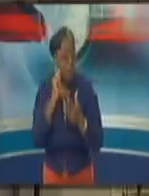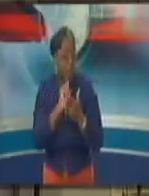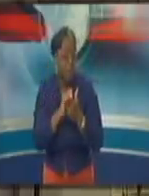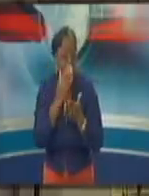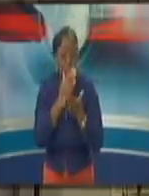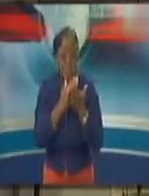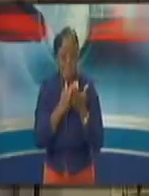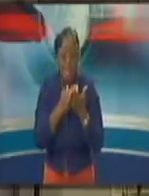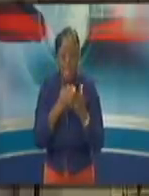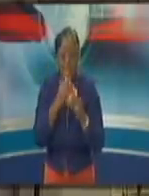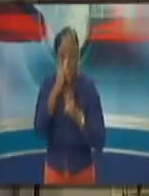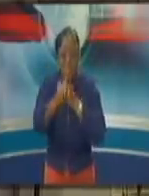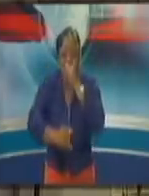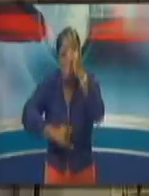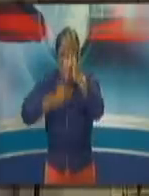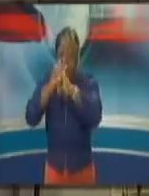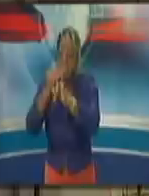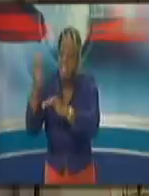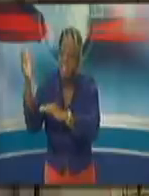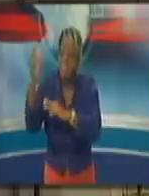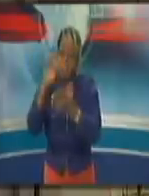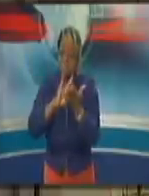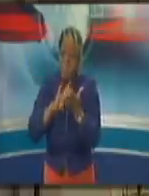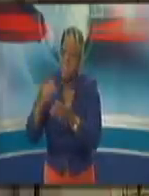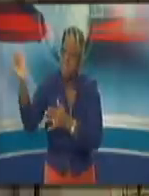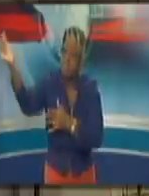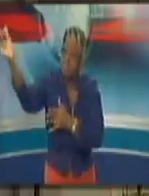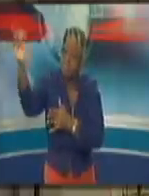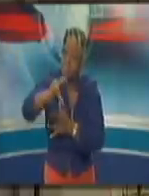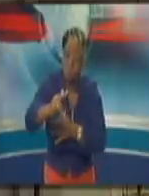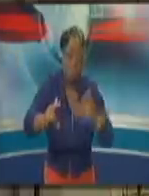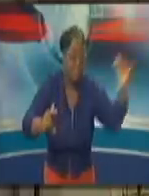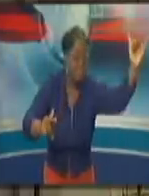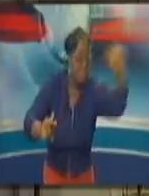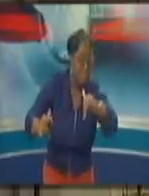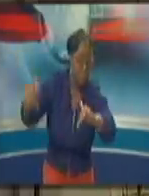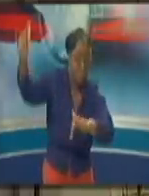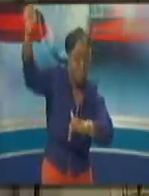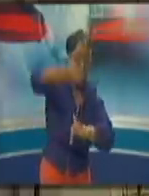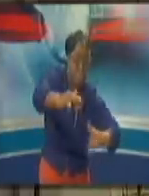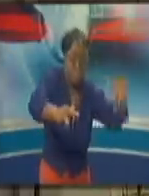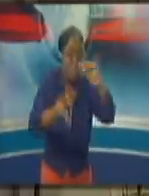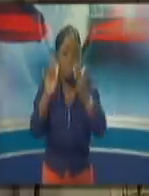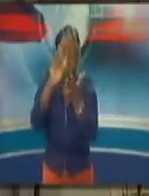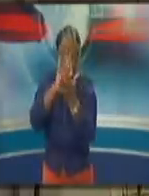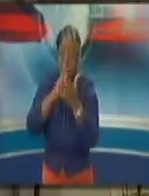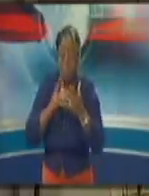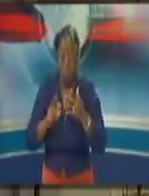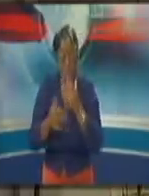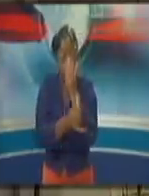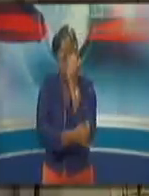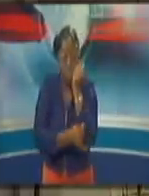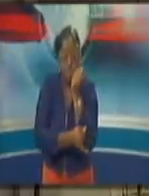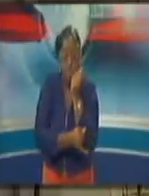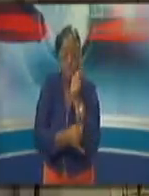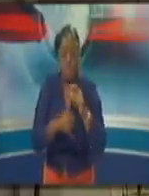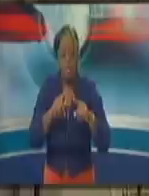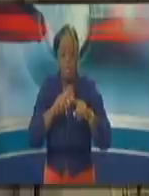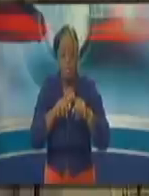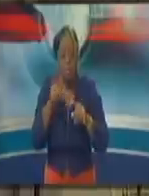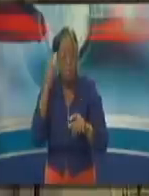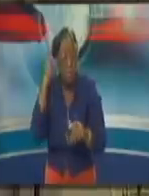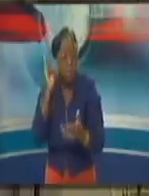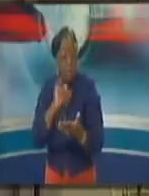disrupted, we gave the order about a month ago, and I said it at this forum, it's good to repeat it because different people look